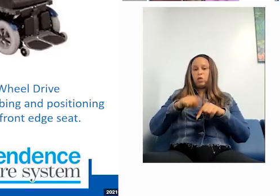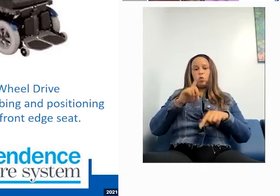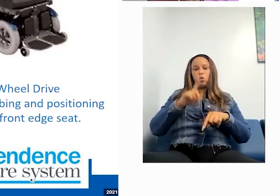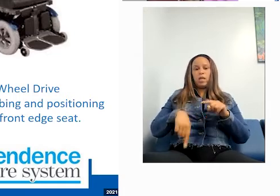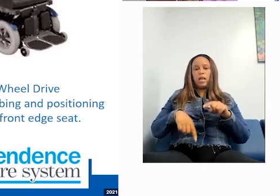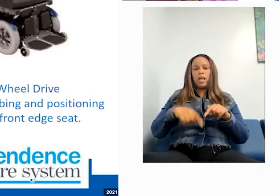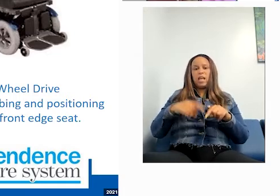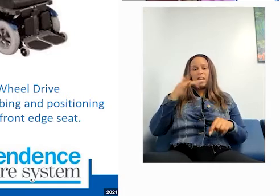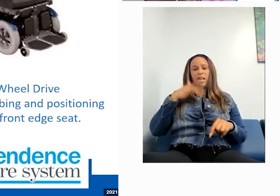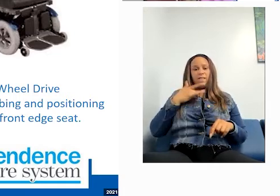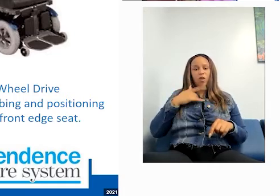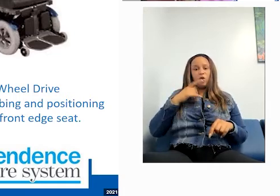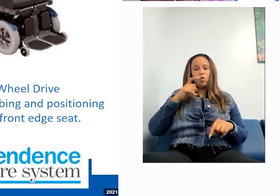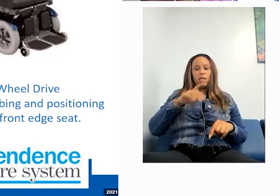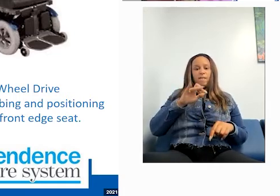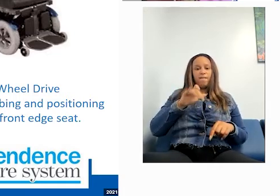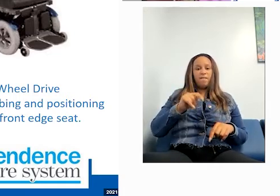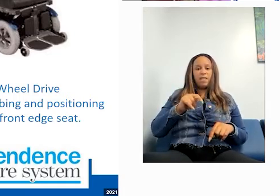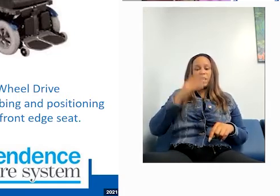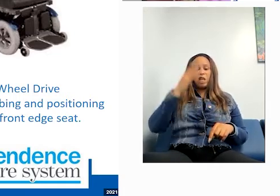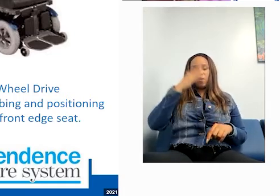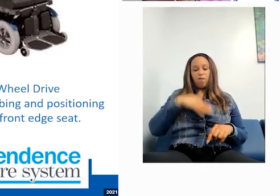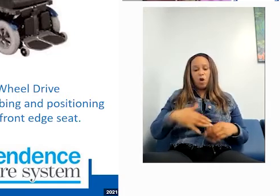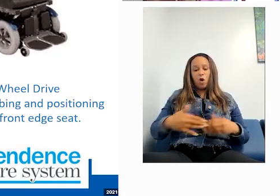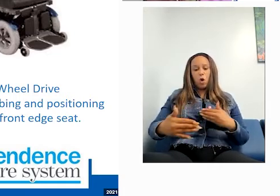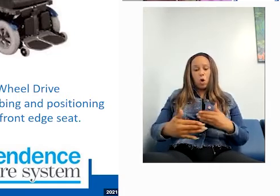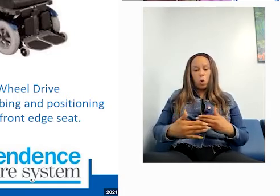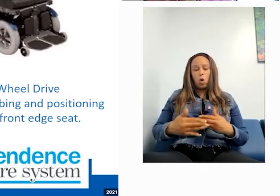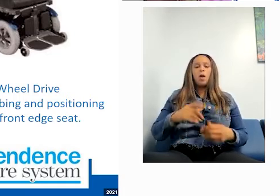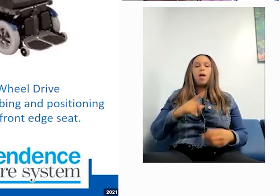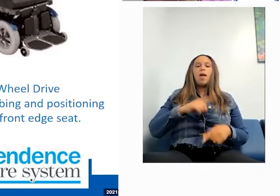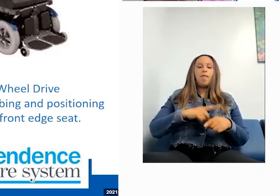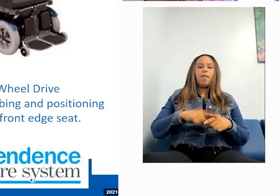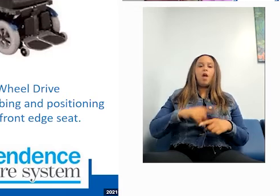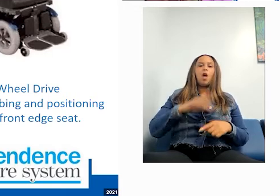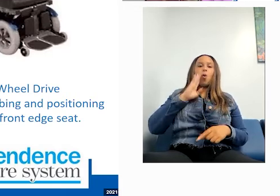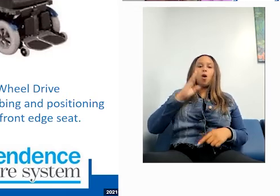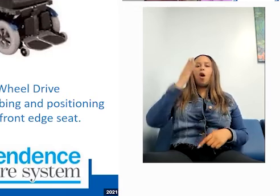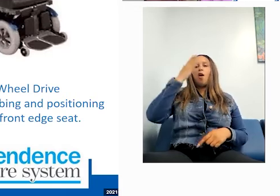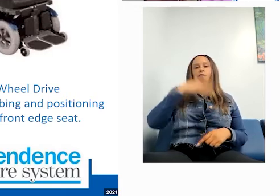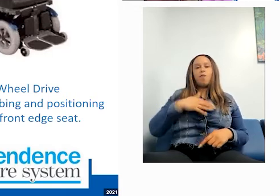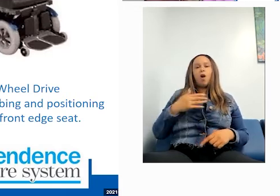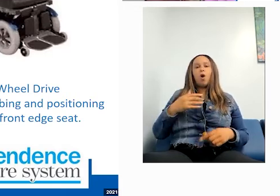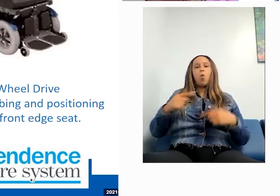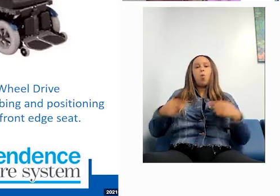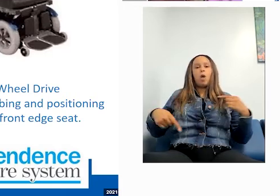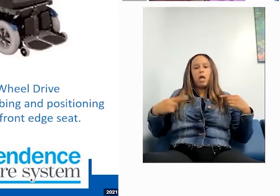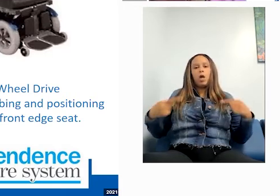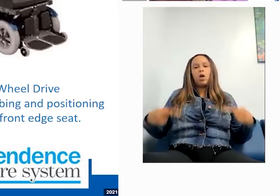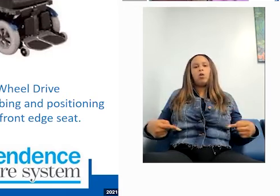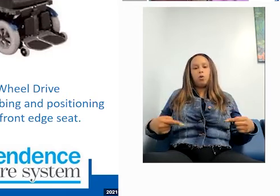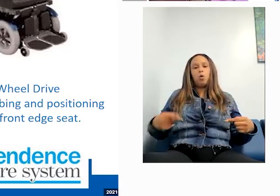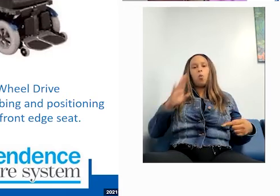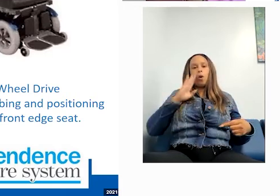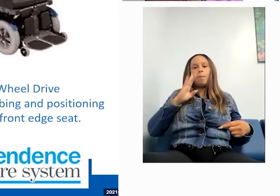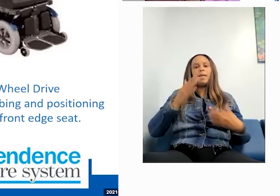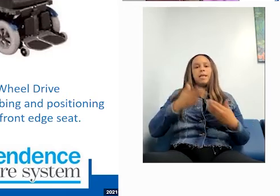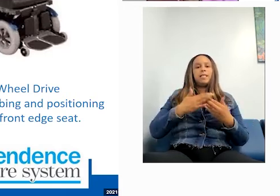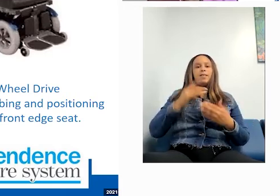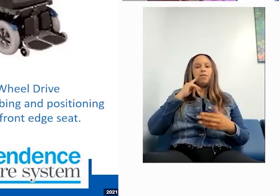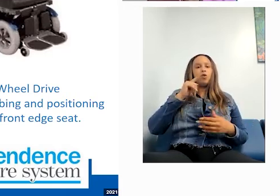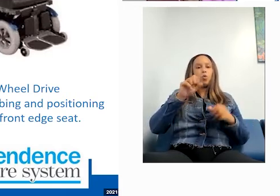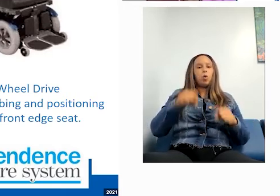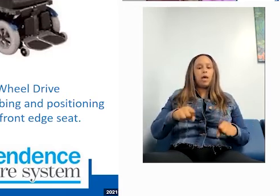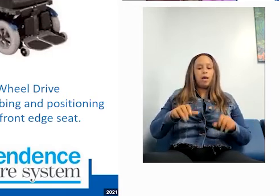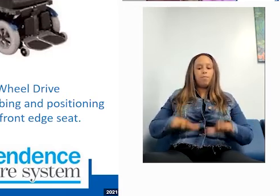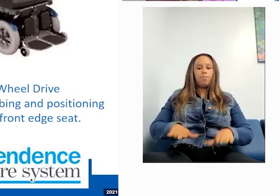to the front edge of the seat, then a front wheel drive chair gives you that configuration. You can put your foot pedals right up close to the